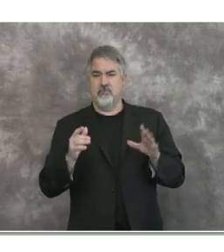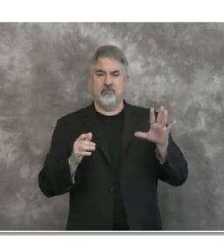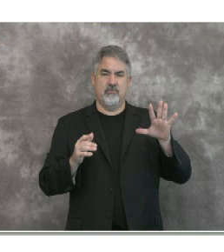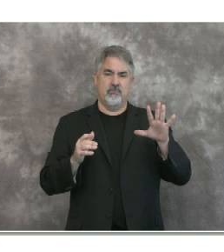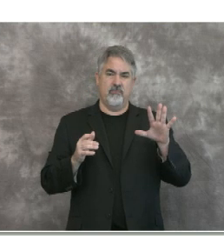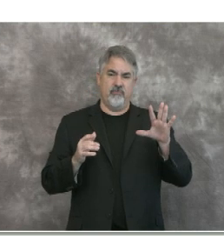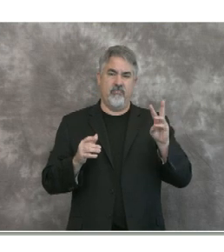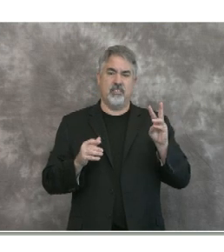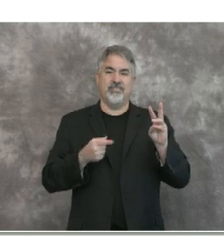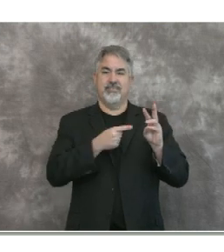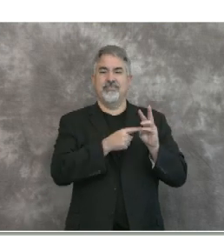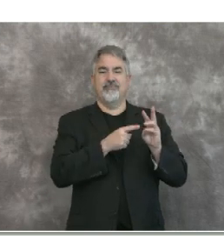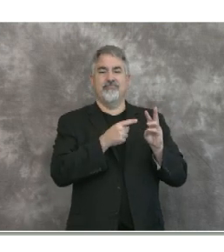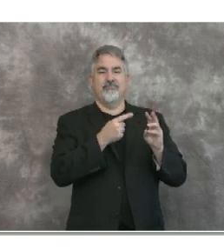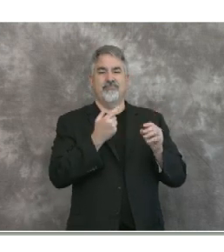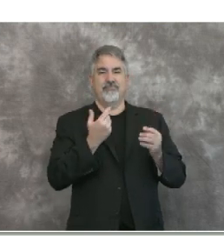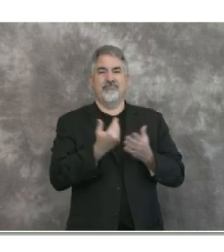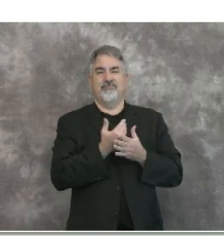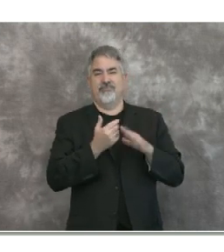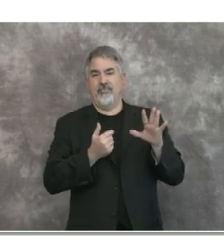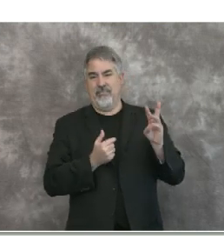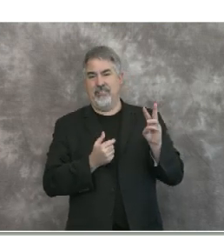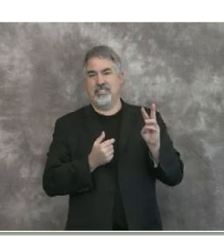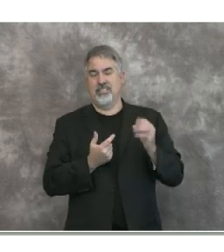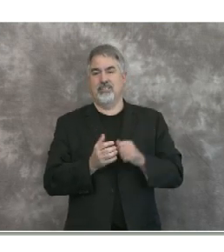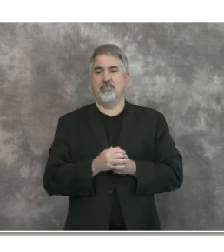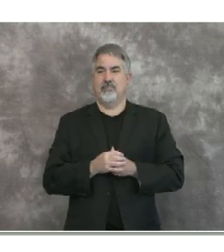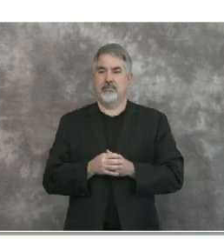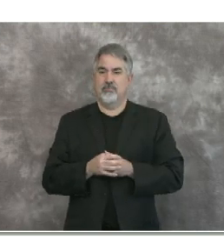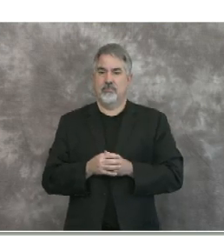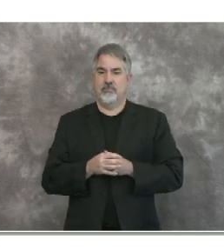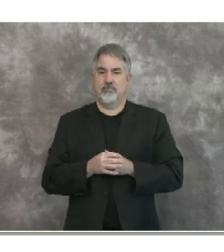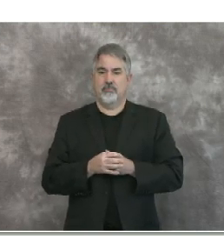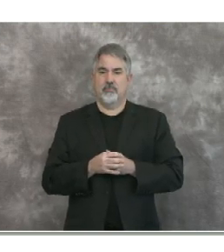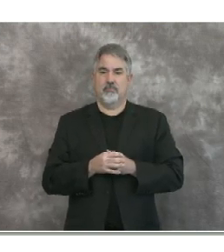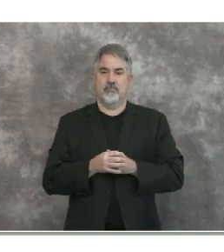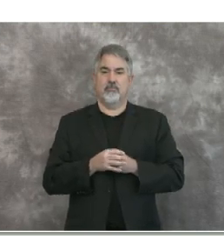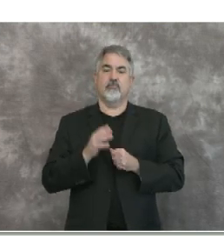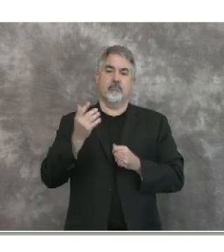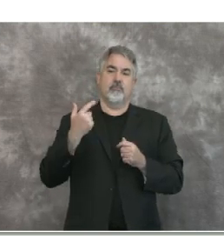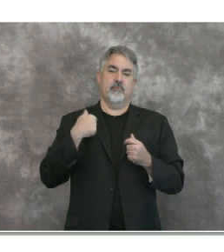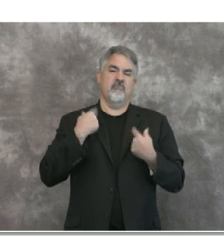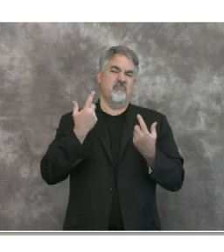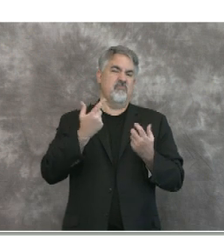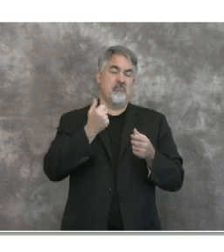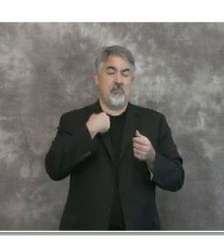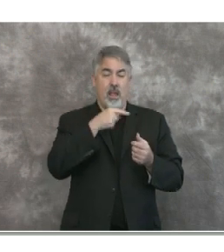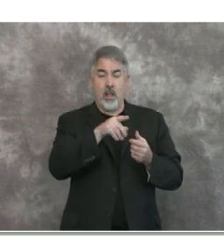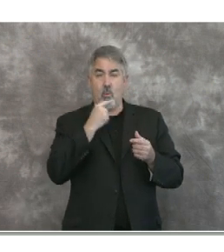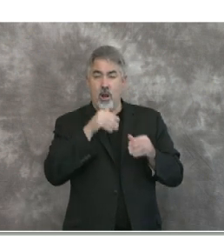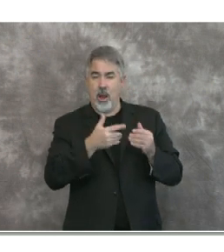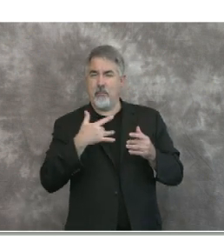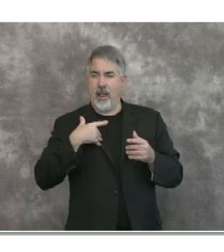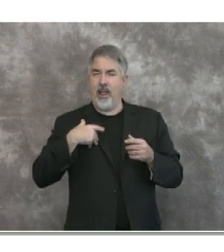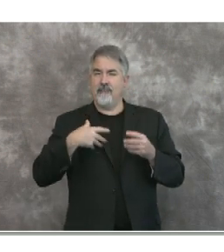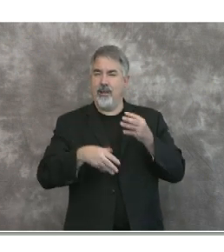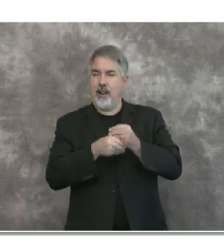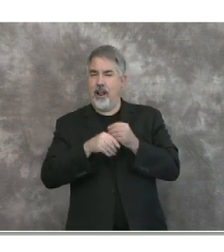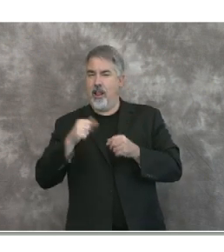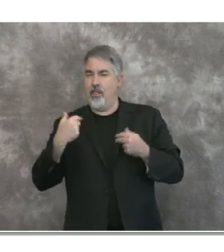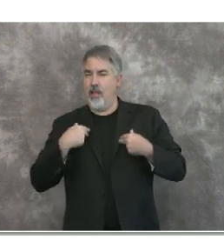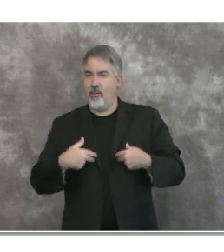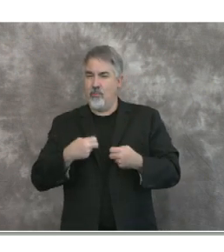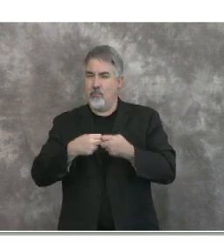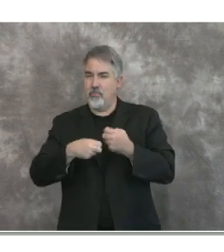92 years, and all of these individuals had underlying medical conditions. These deaths occurred